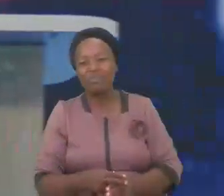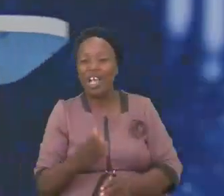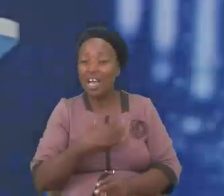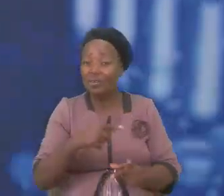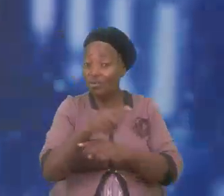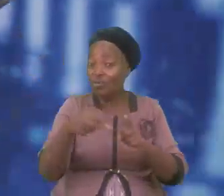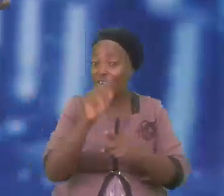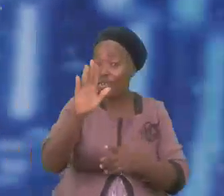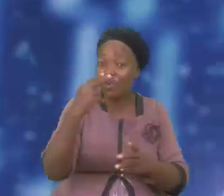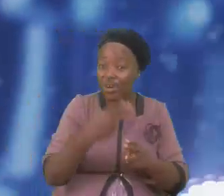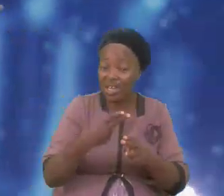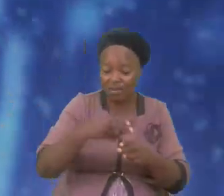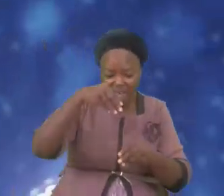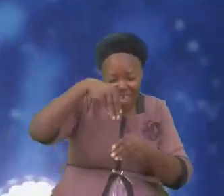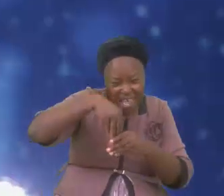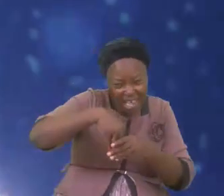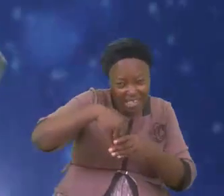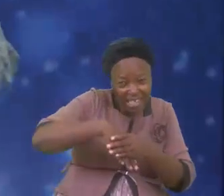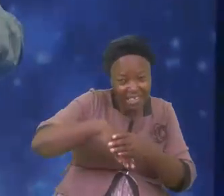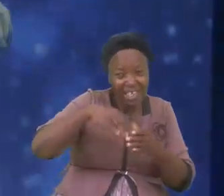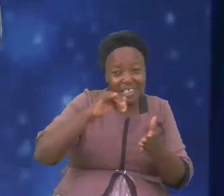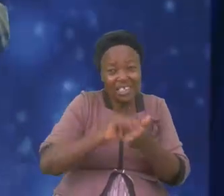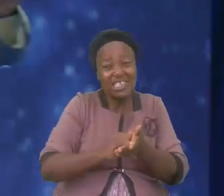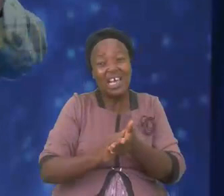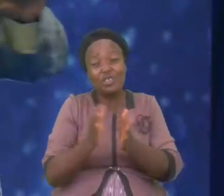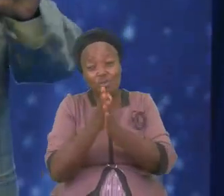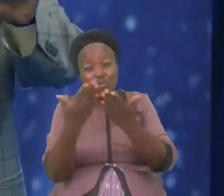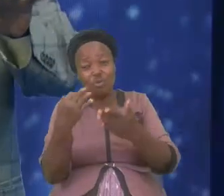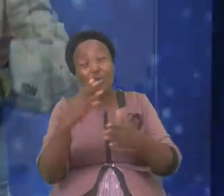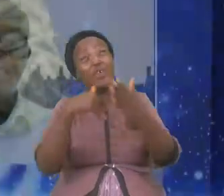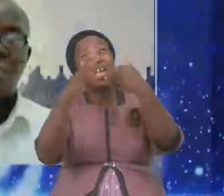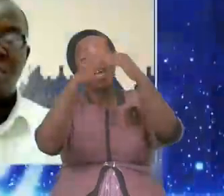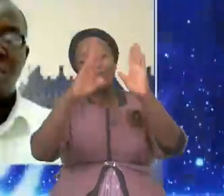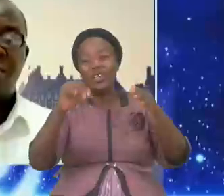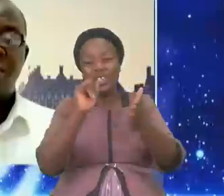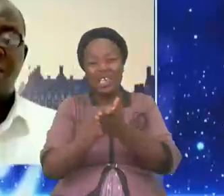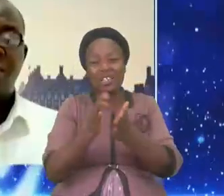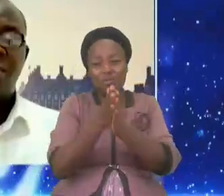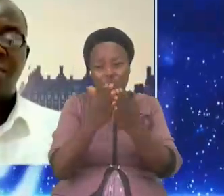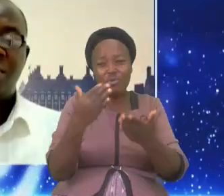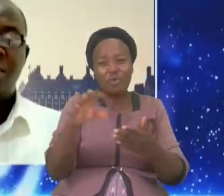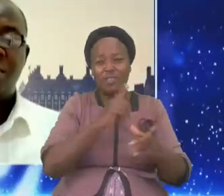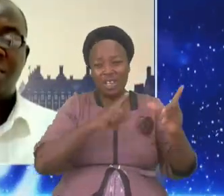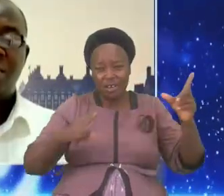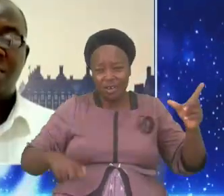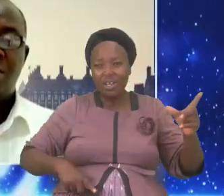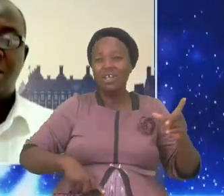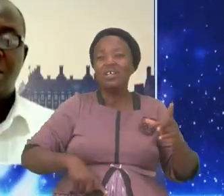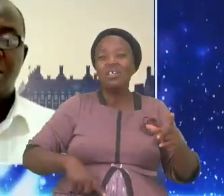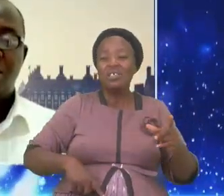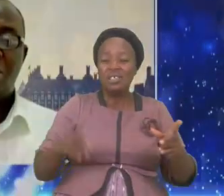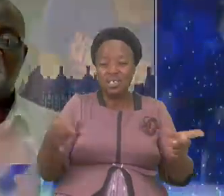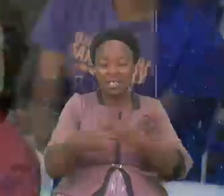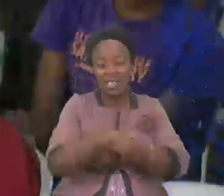of heaven, the register of the Lord, day and night, the Almighty God will be watching over